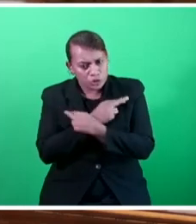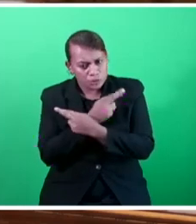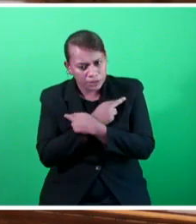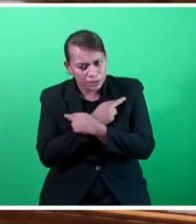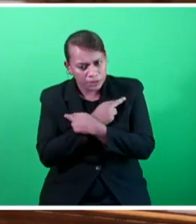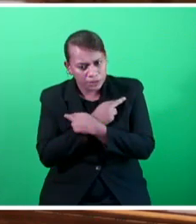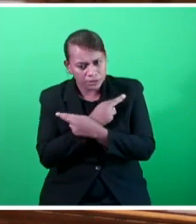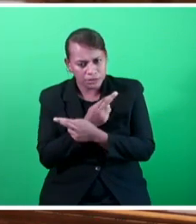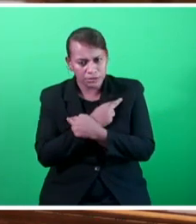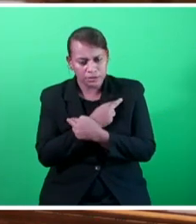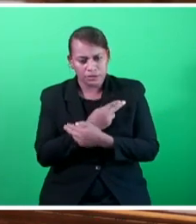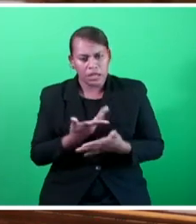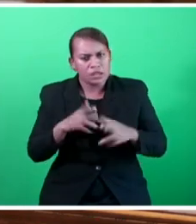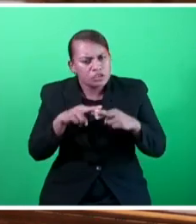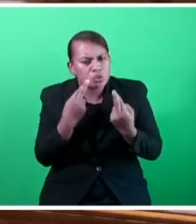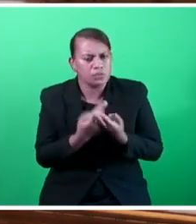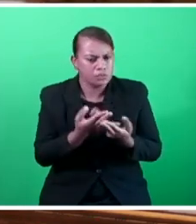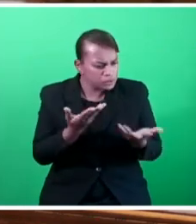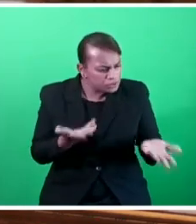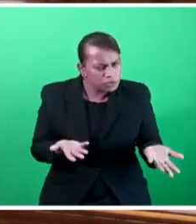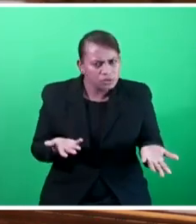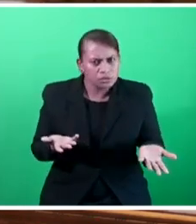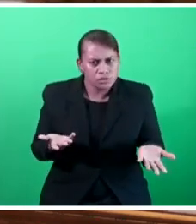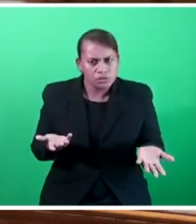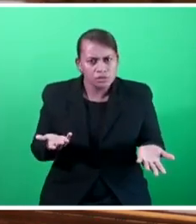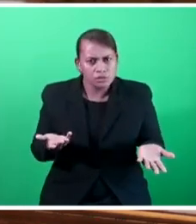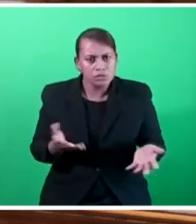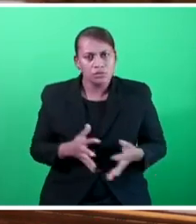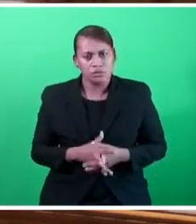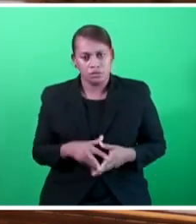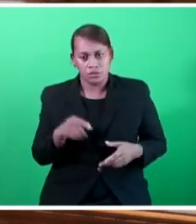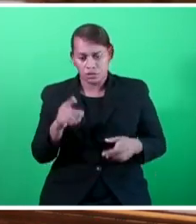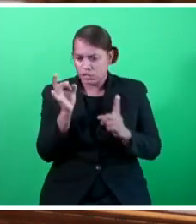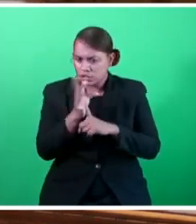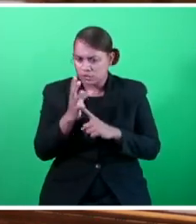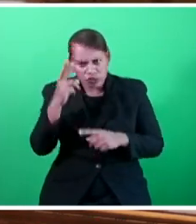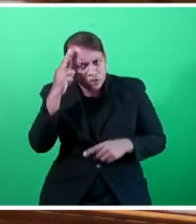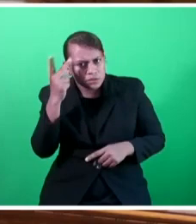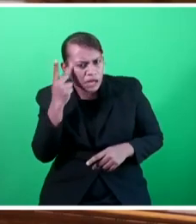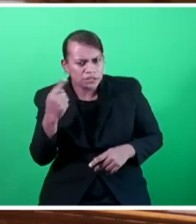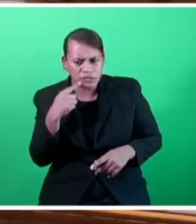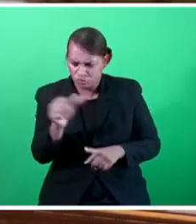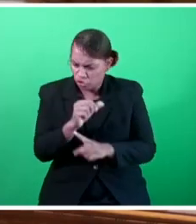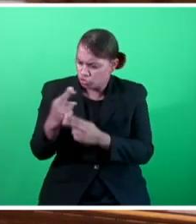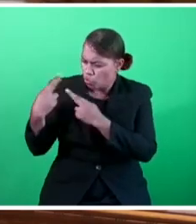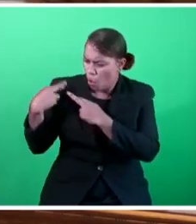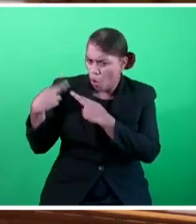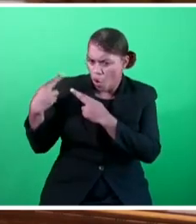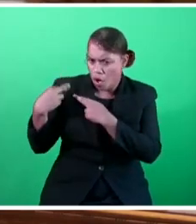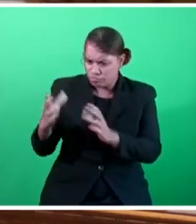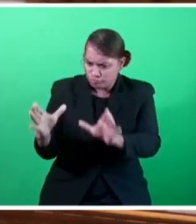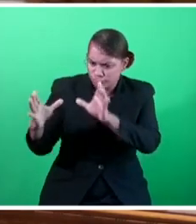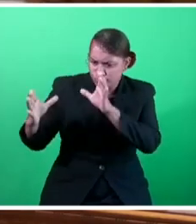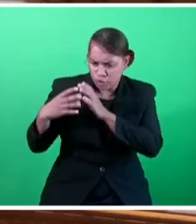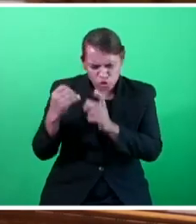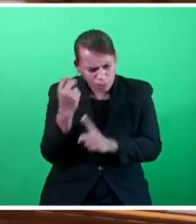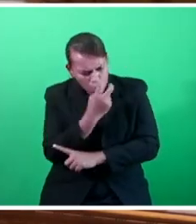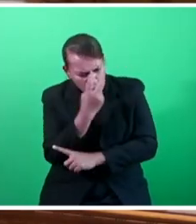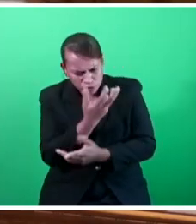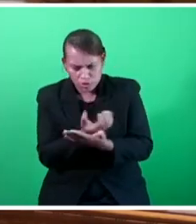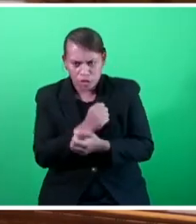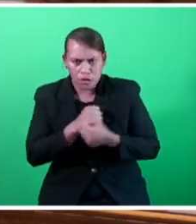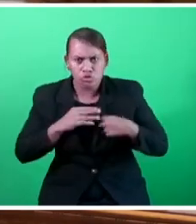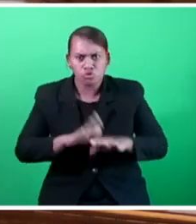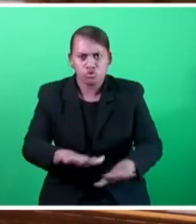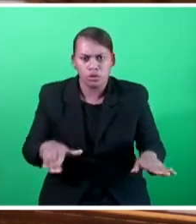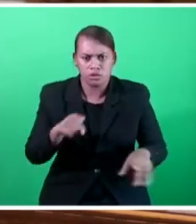is imperative that parents take the charge in monitoring our children's access to the internet. Let's break the silence and talk about sex